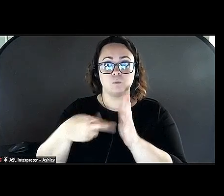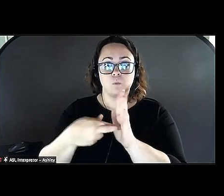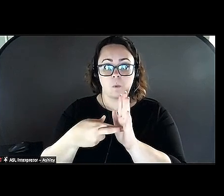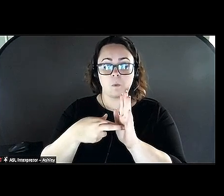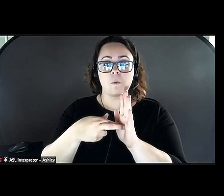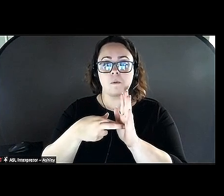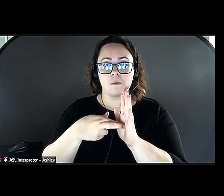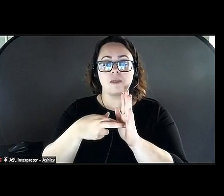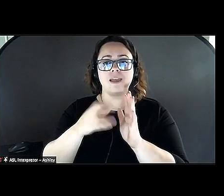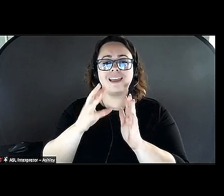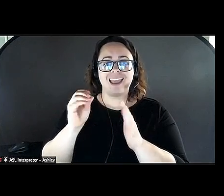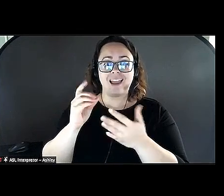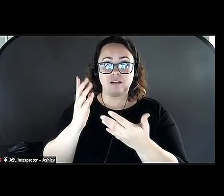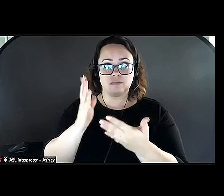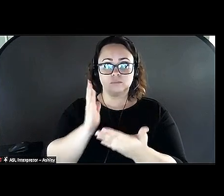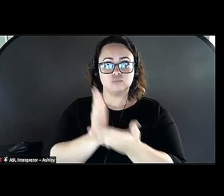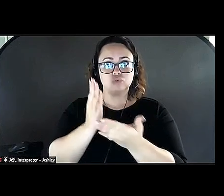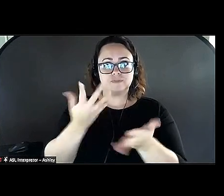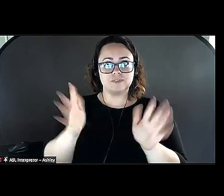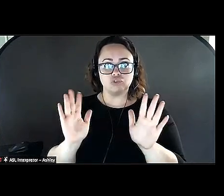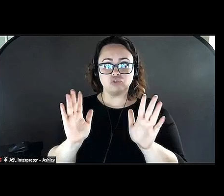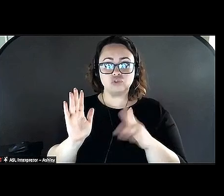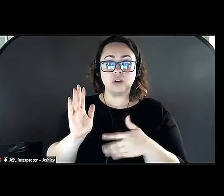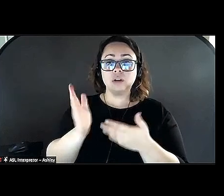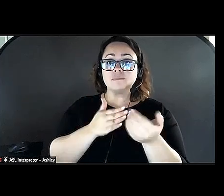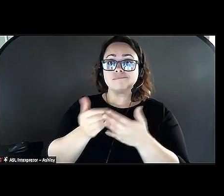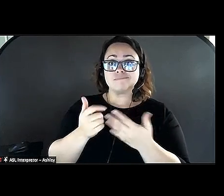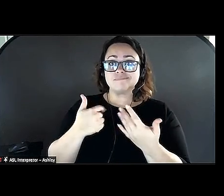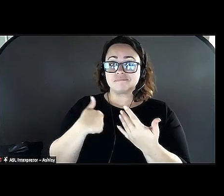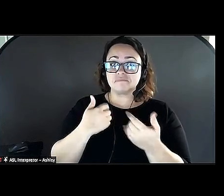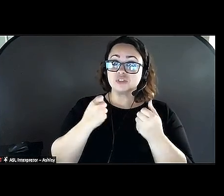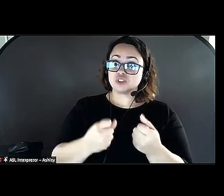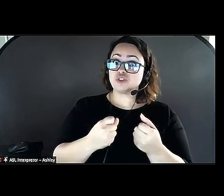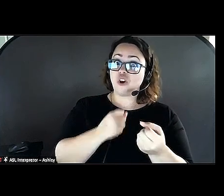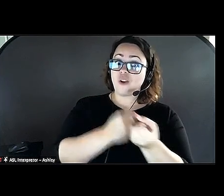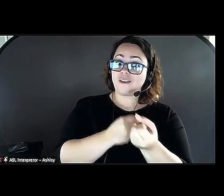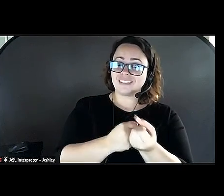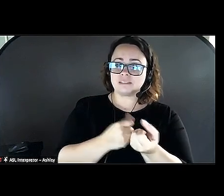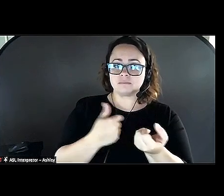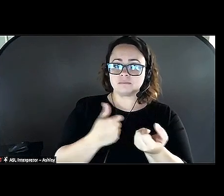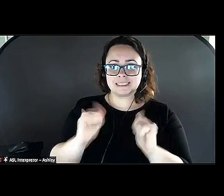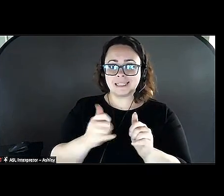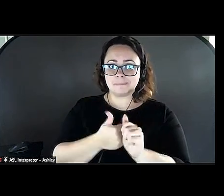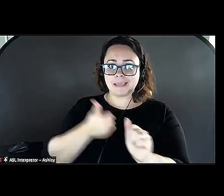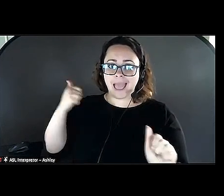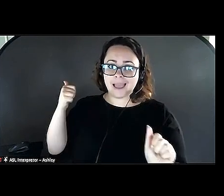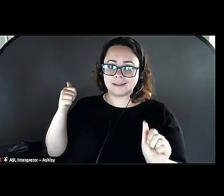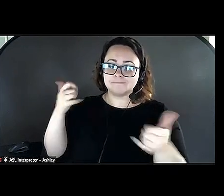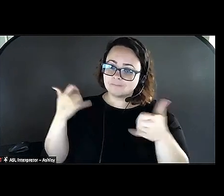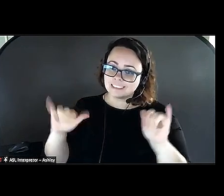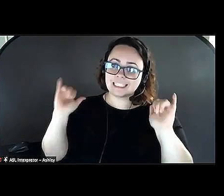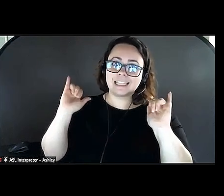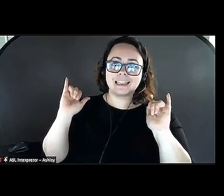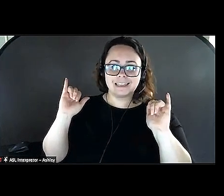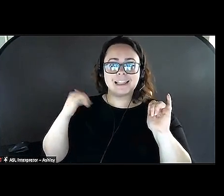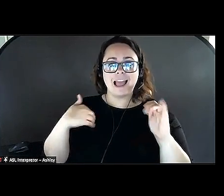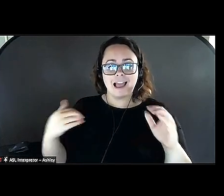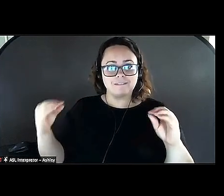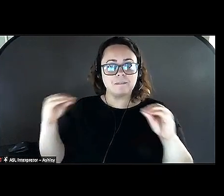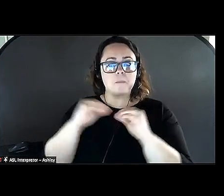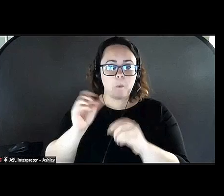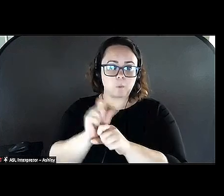it has proven out that despite that strong advocate, that we are still behind and there's much more to